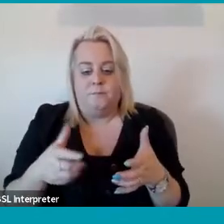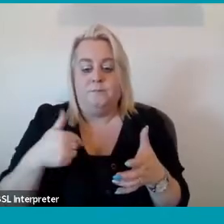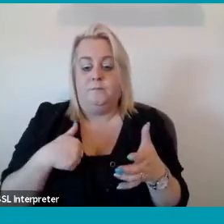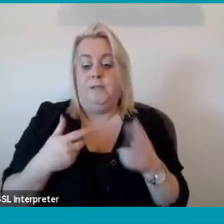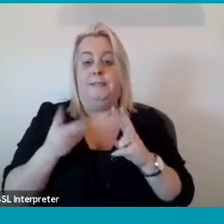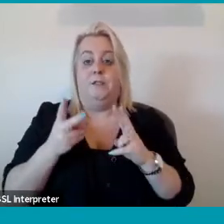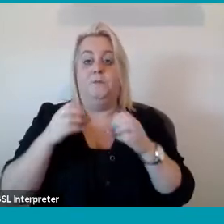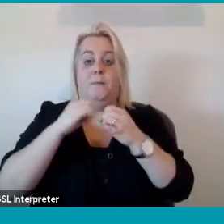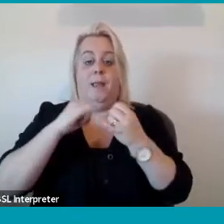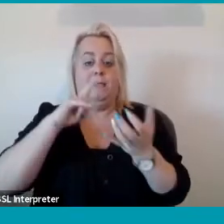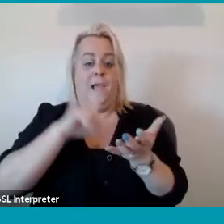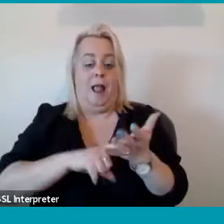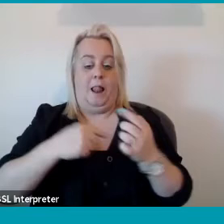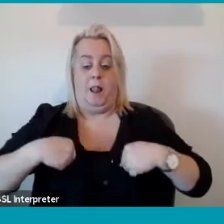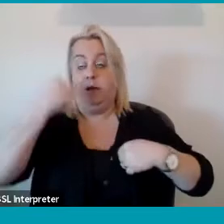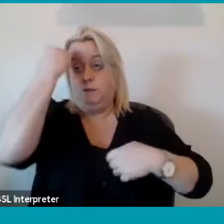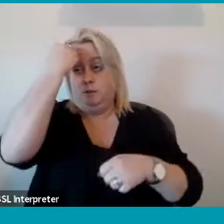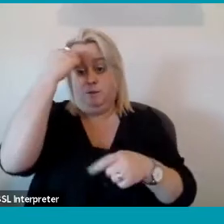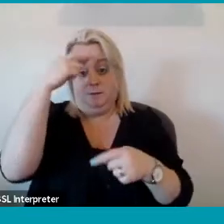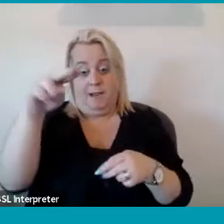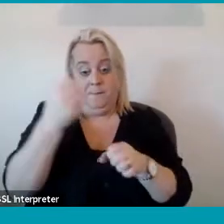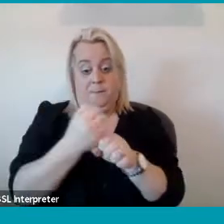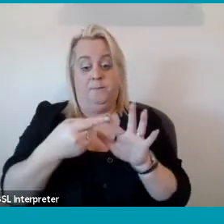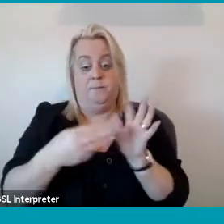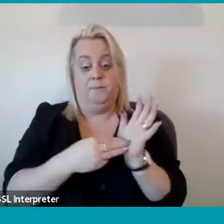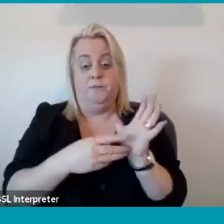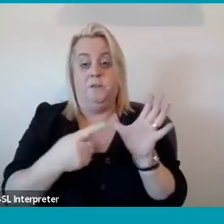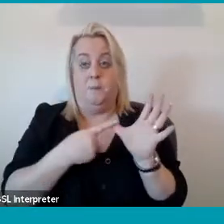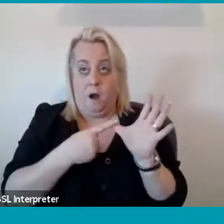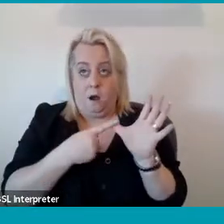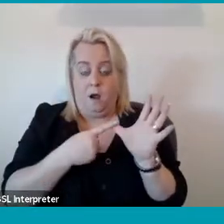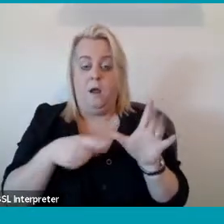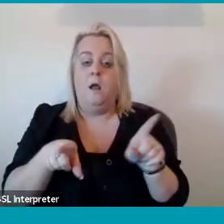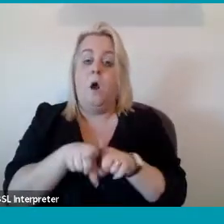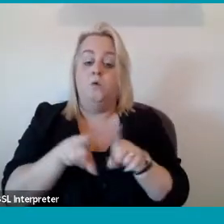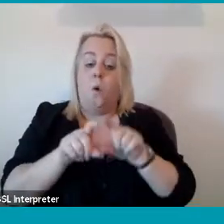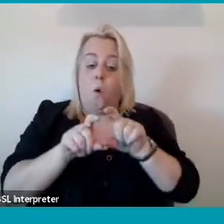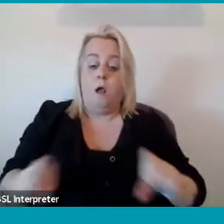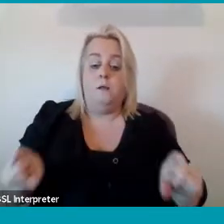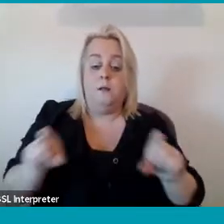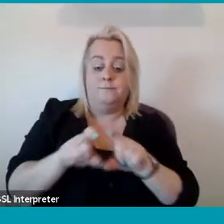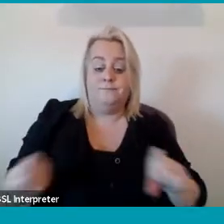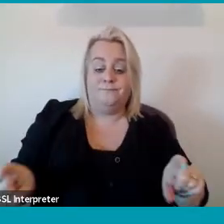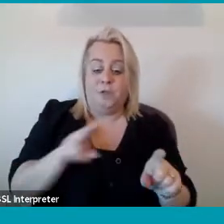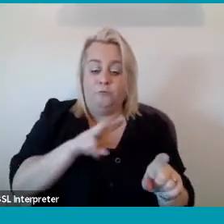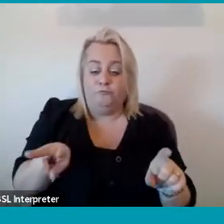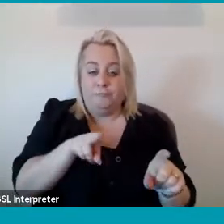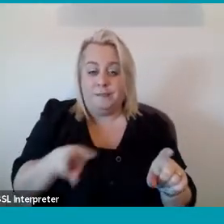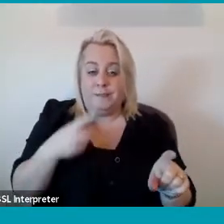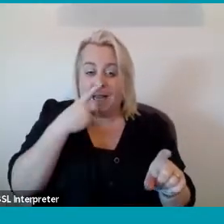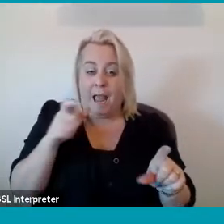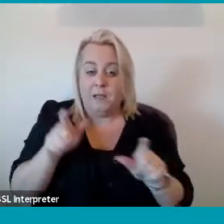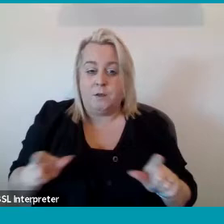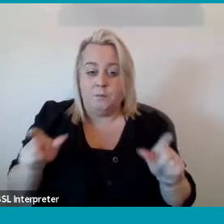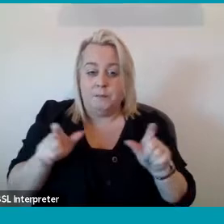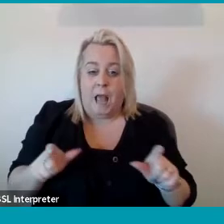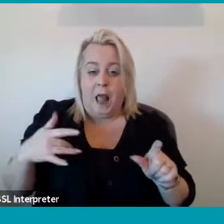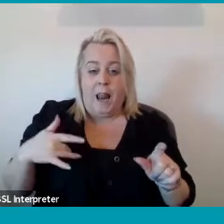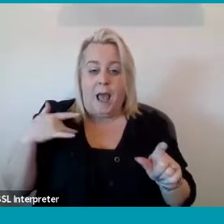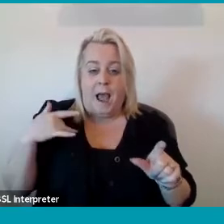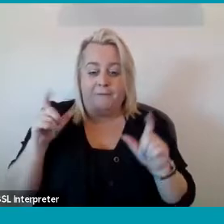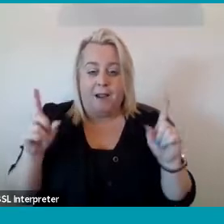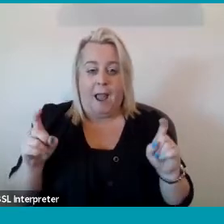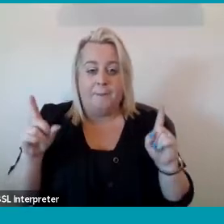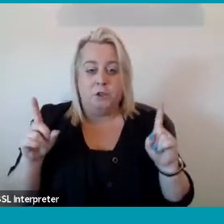interpreter, and we also have live captionings on. So if you want to access those, you can click